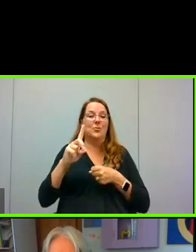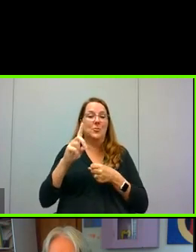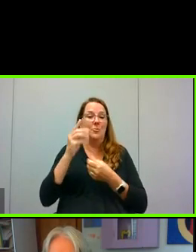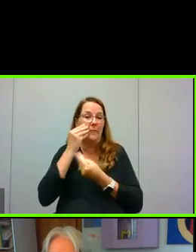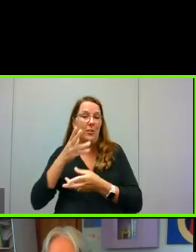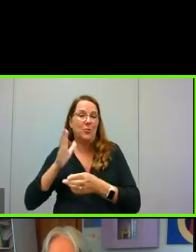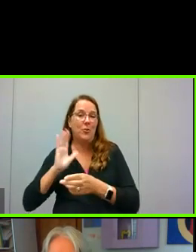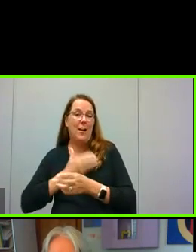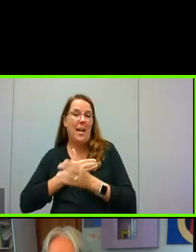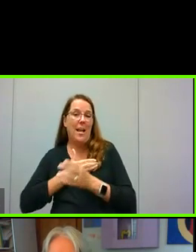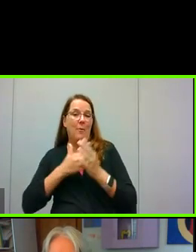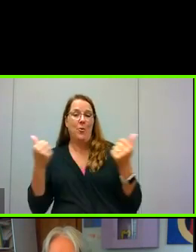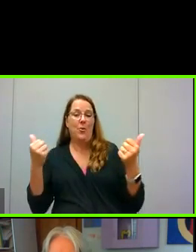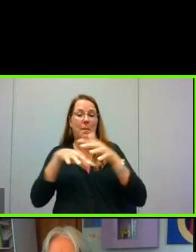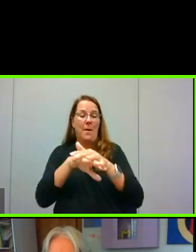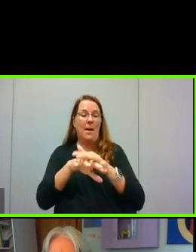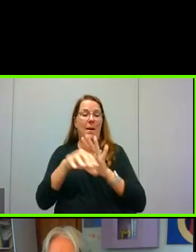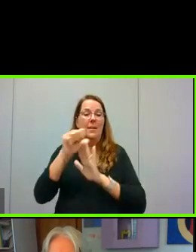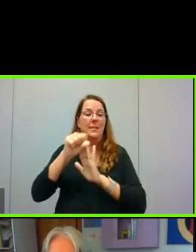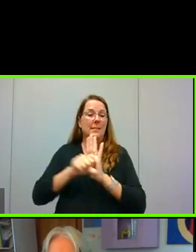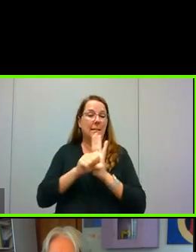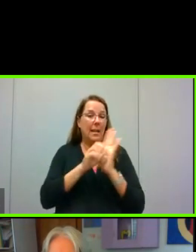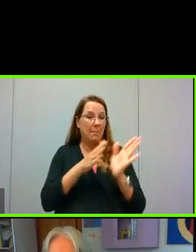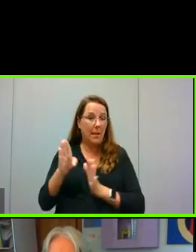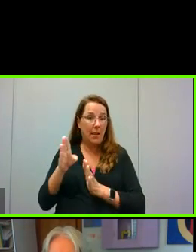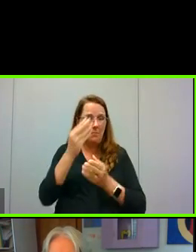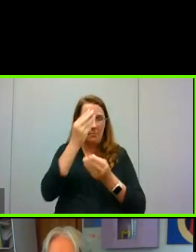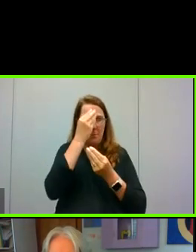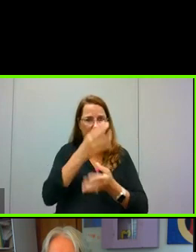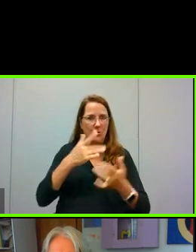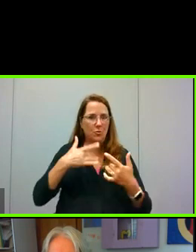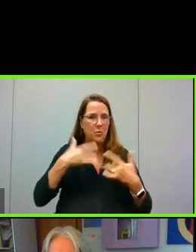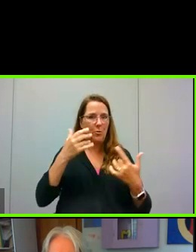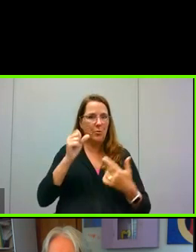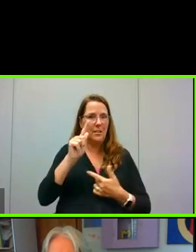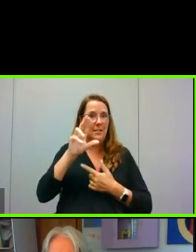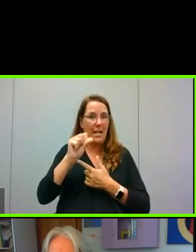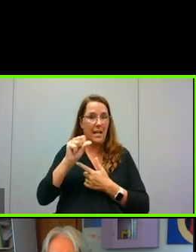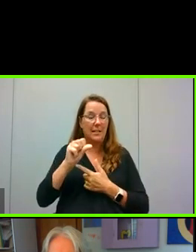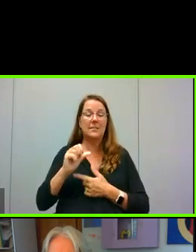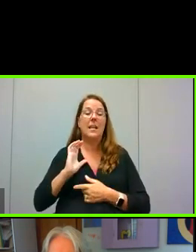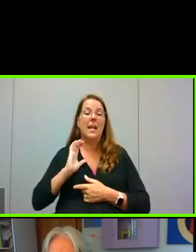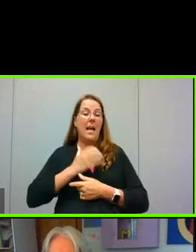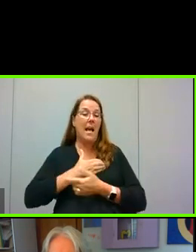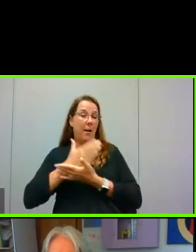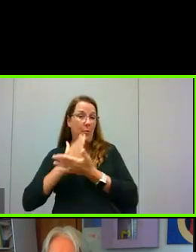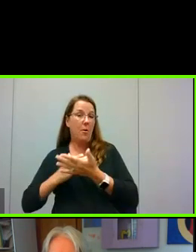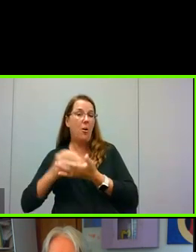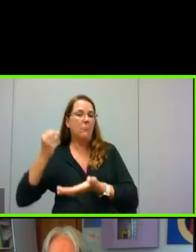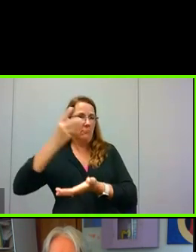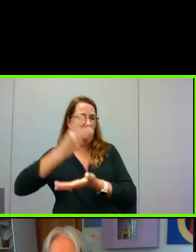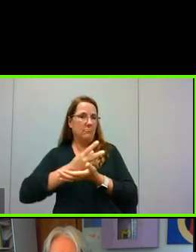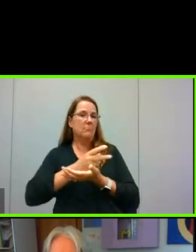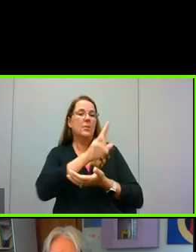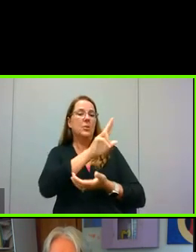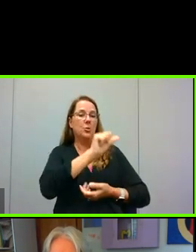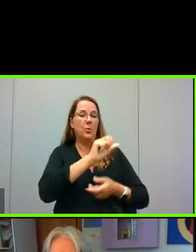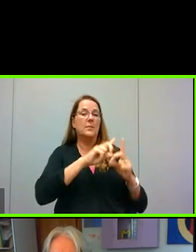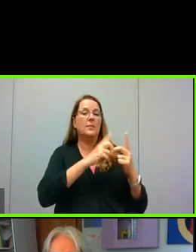and tell you about the status of it. And I'm excited to tell you that our portion was approved by the U.S. Department of Education,